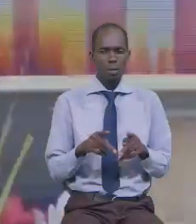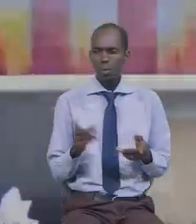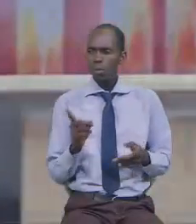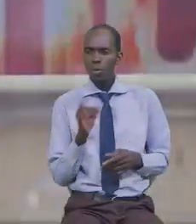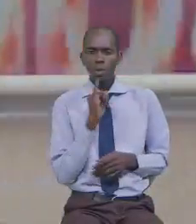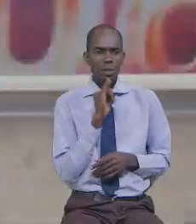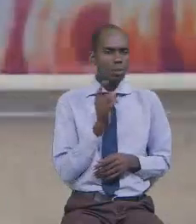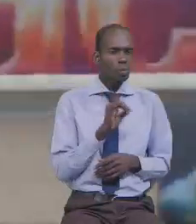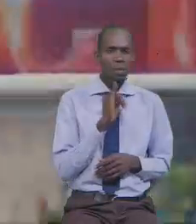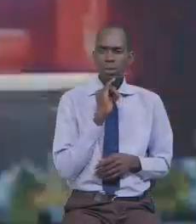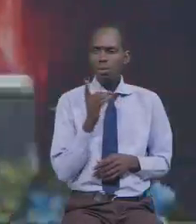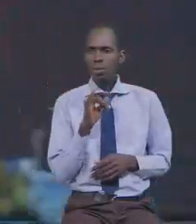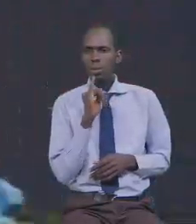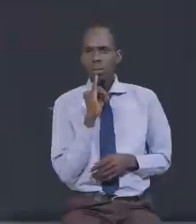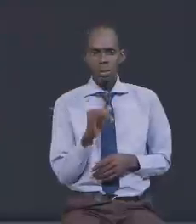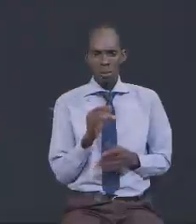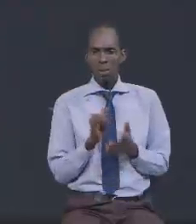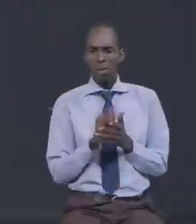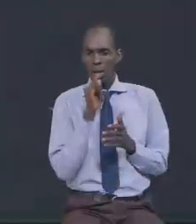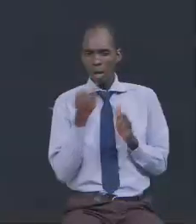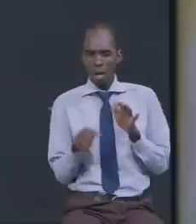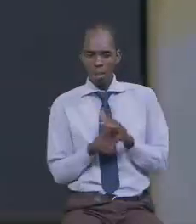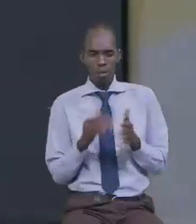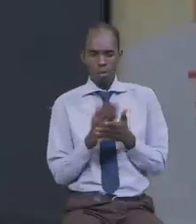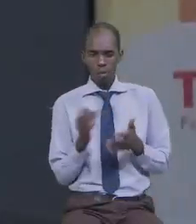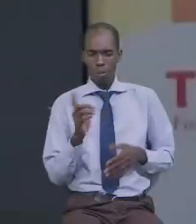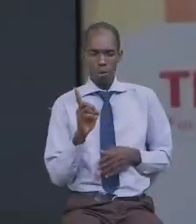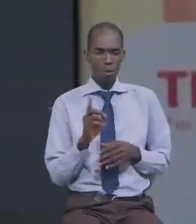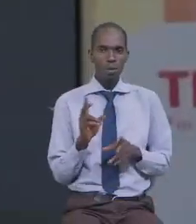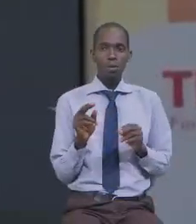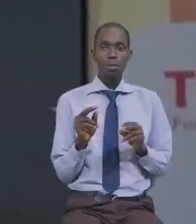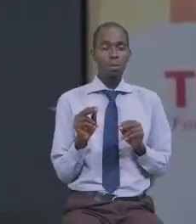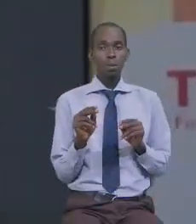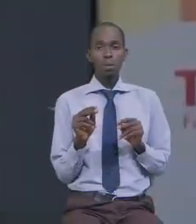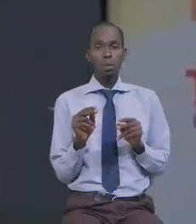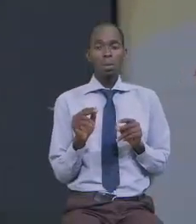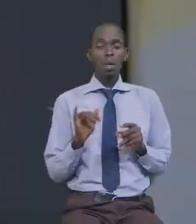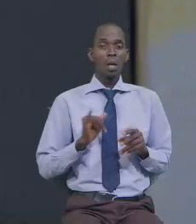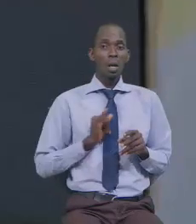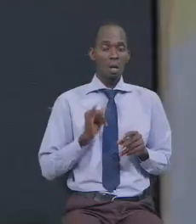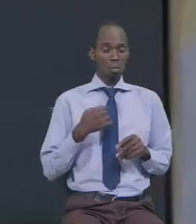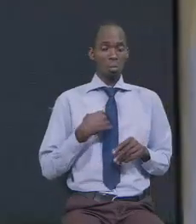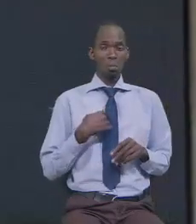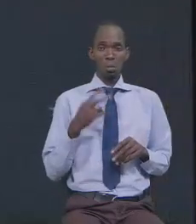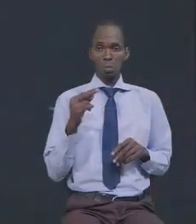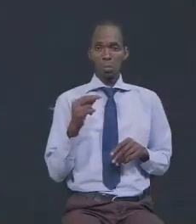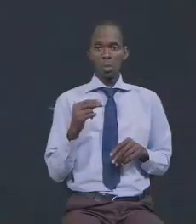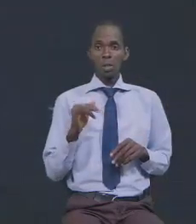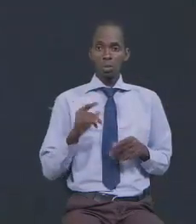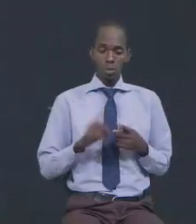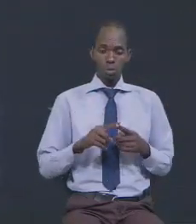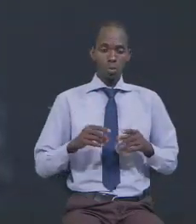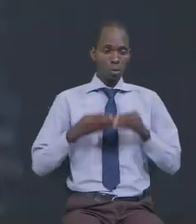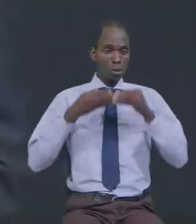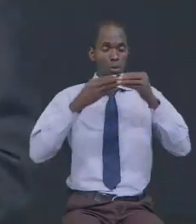Where is he? He's hiding somewhere. He said, no, I cannot. No, I will not. Me to lead a whole nation?